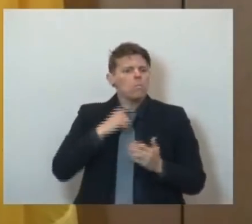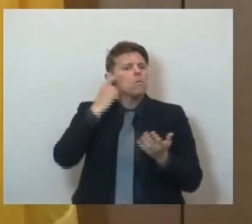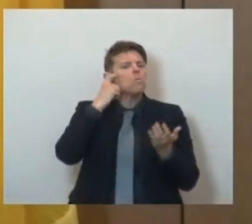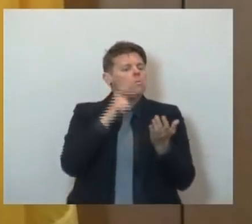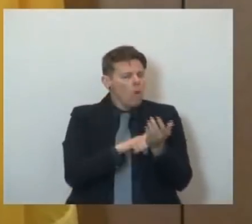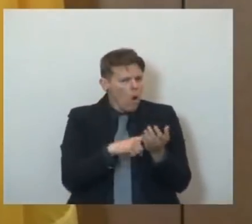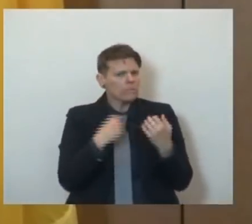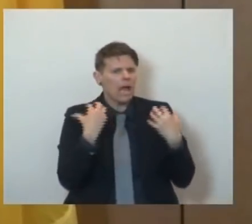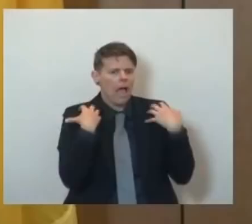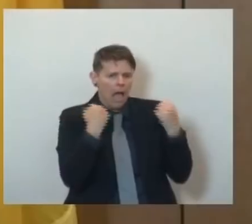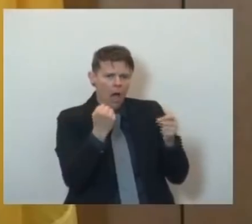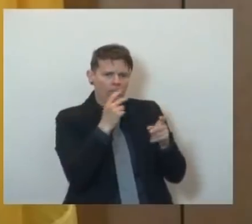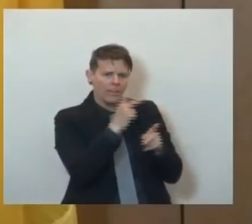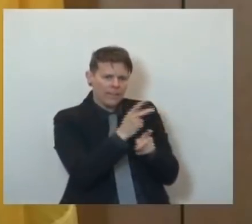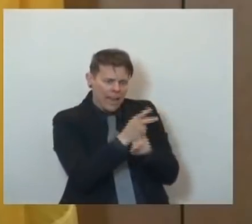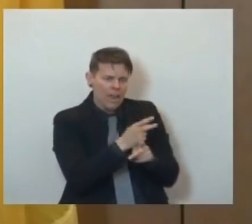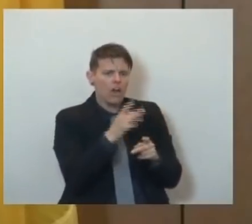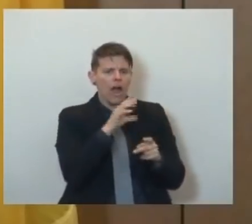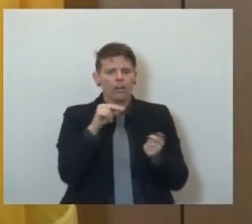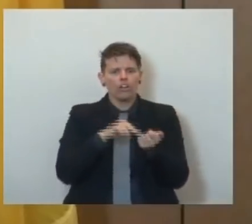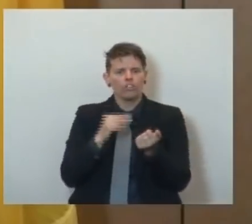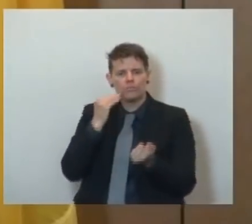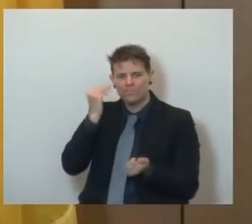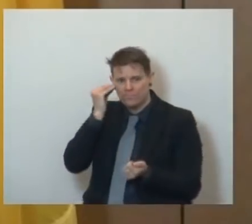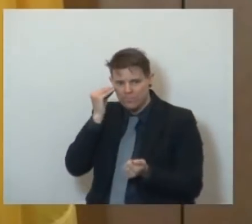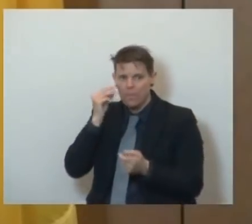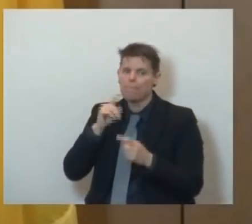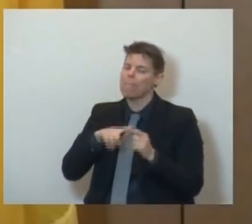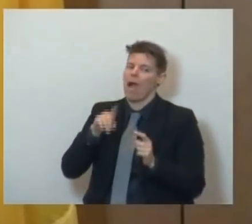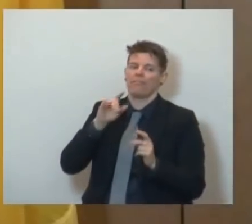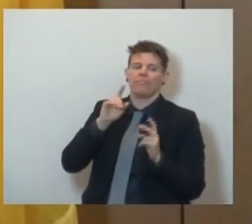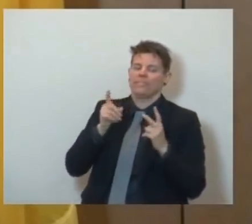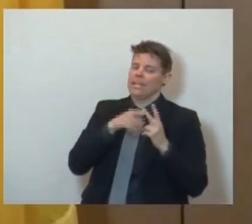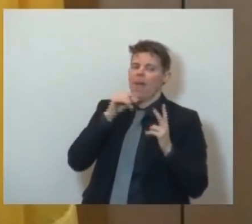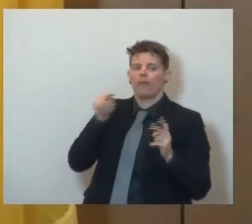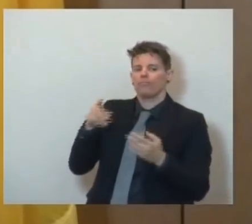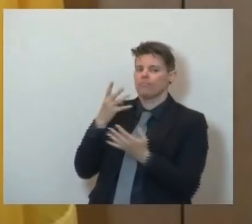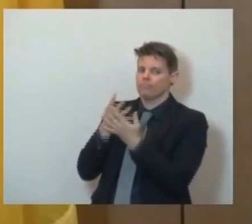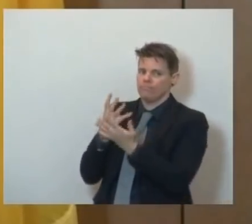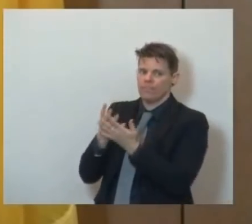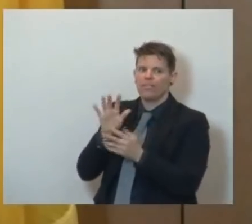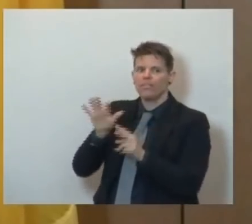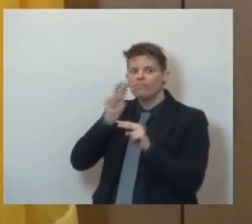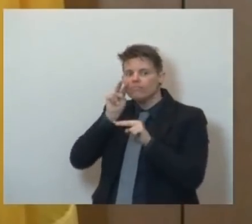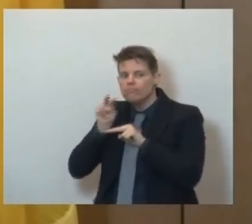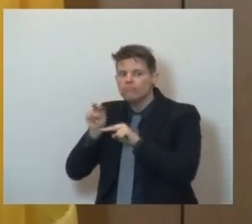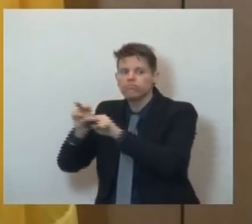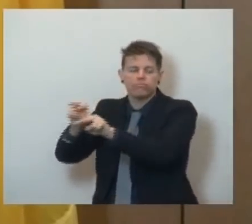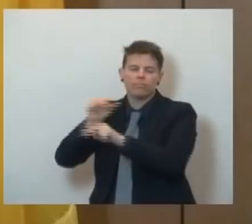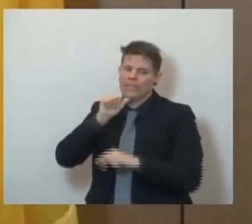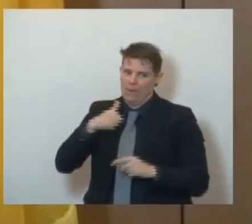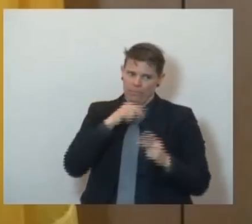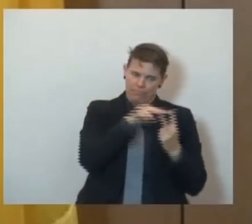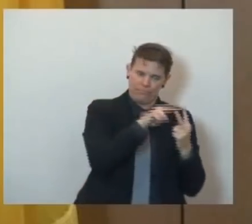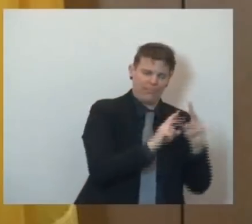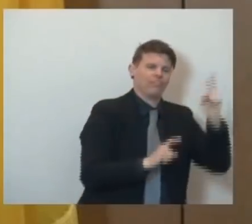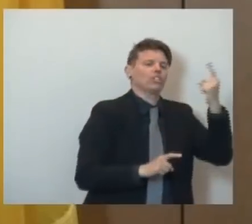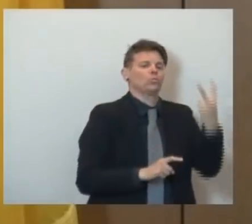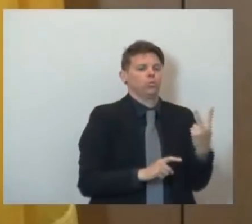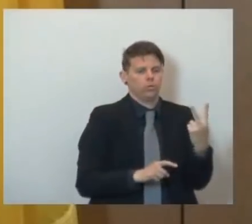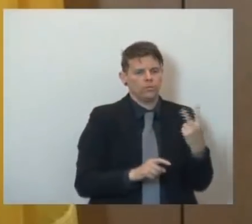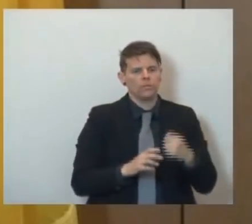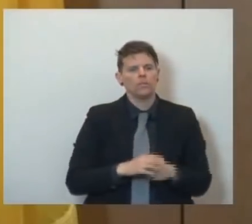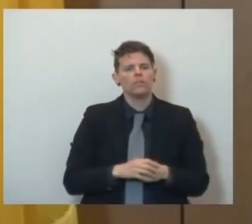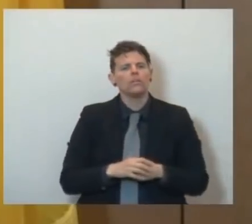did not go to any corrections facilities, looked at risk areas and symptomatic